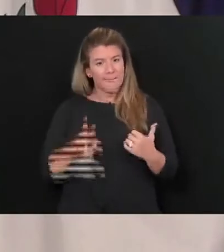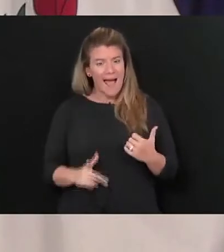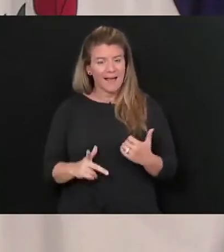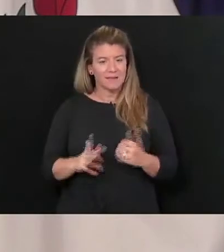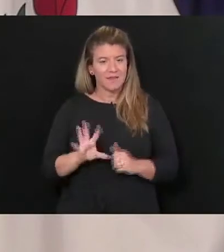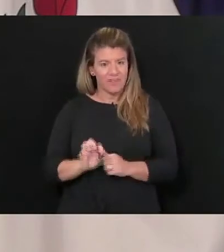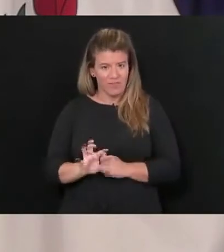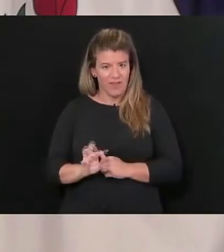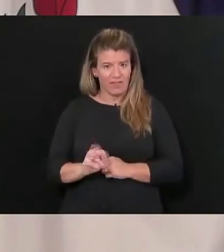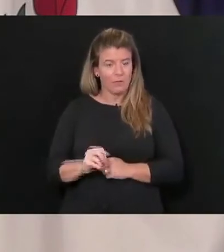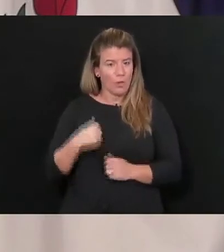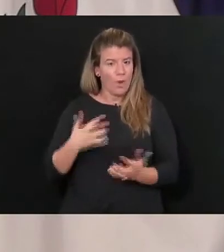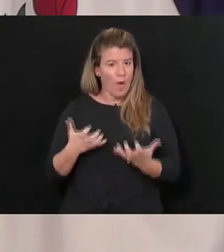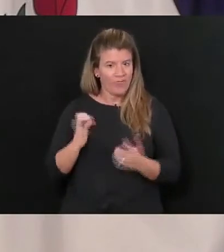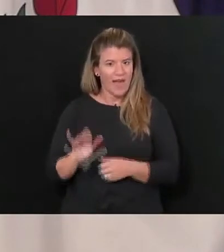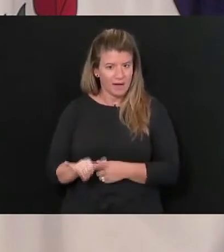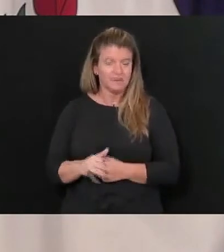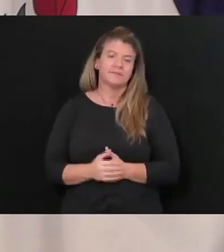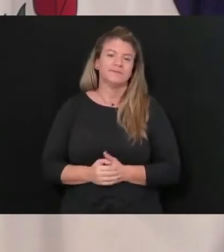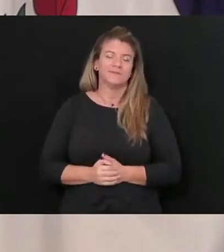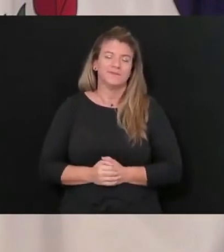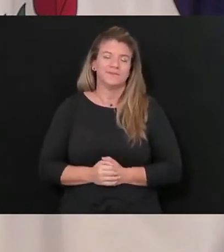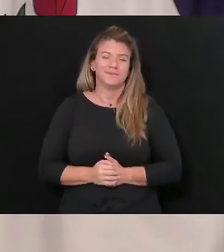do that. Now,